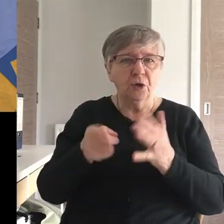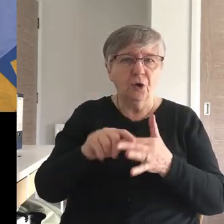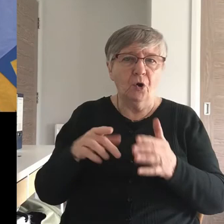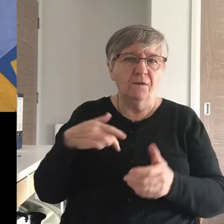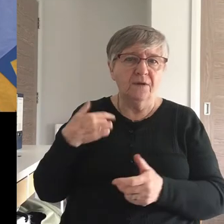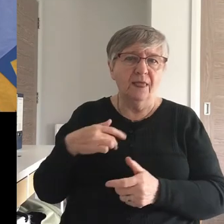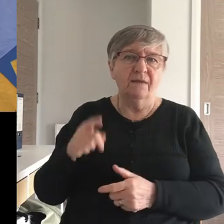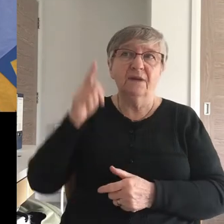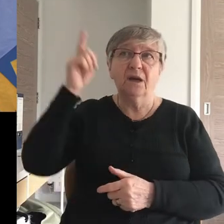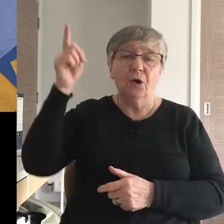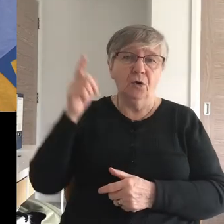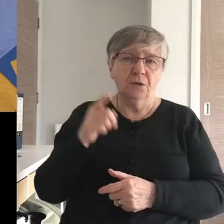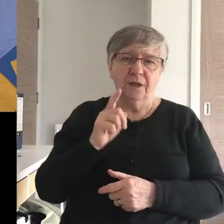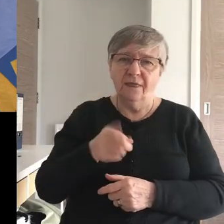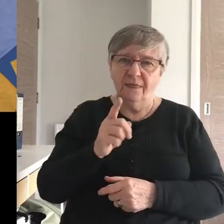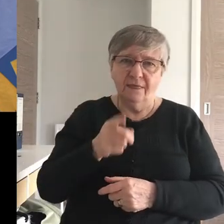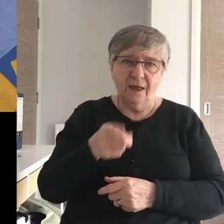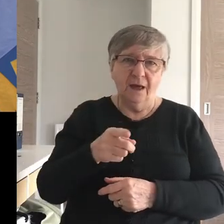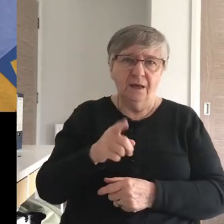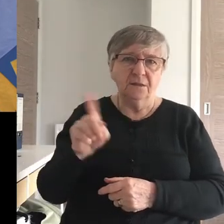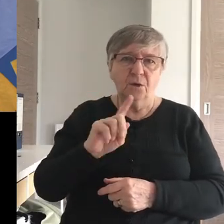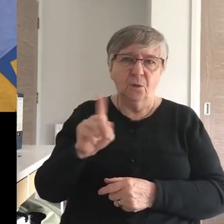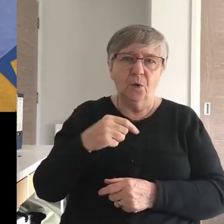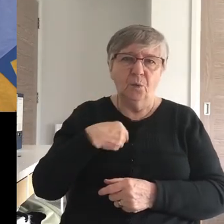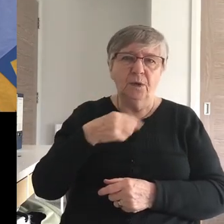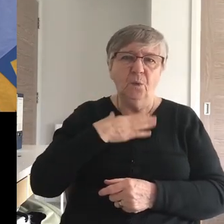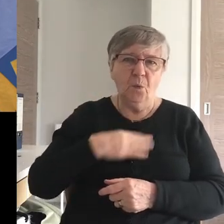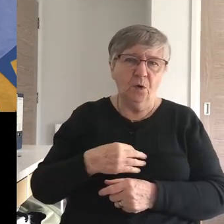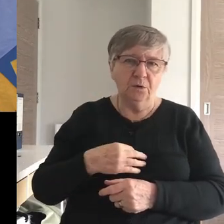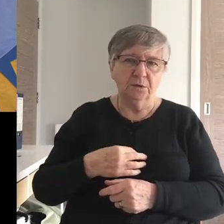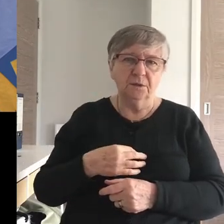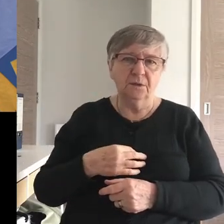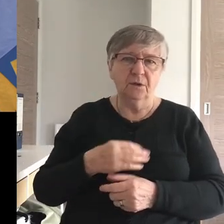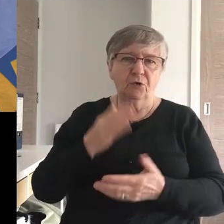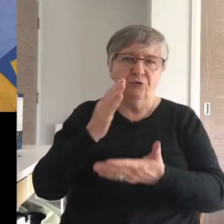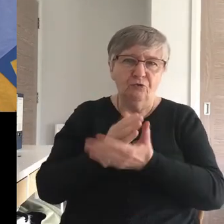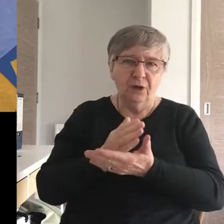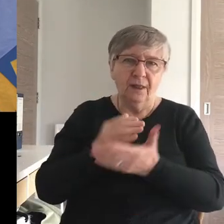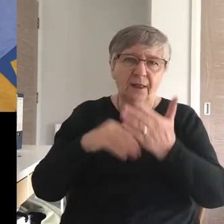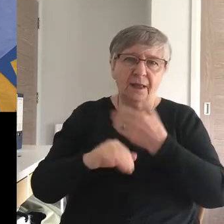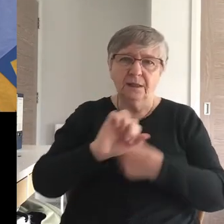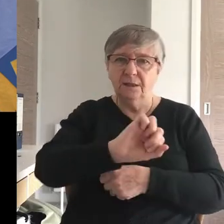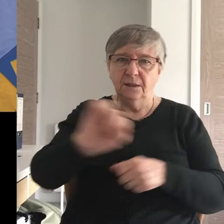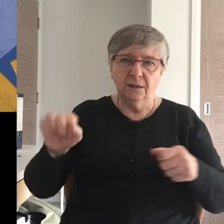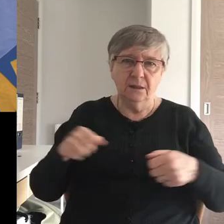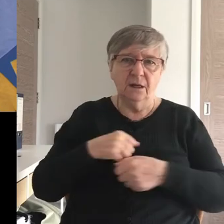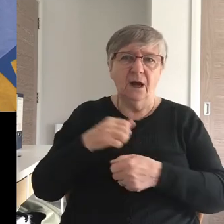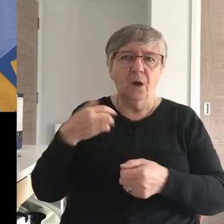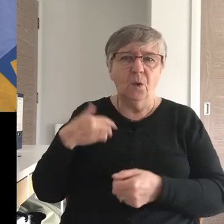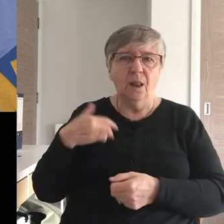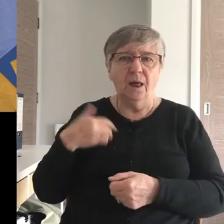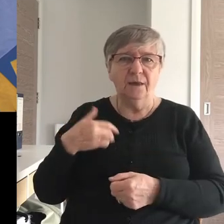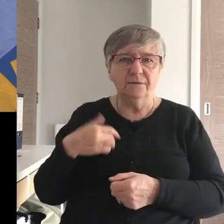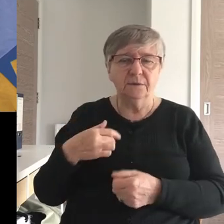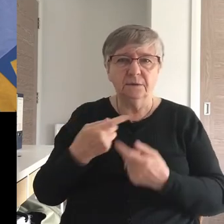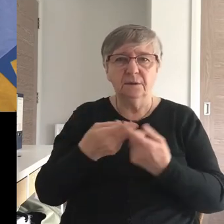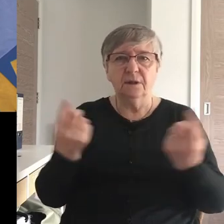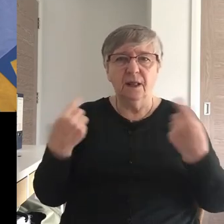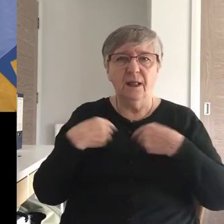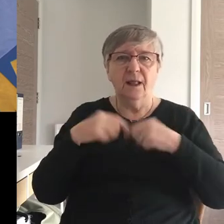And that we long to be the reality for all of us. Let's